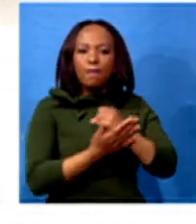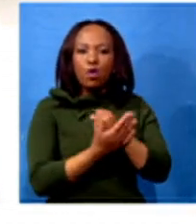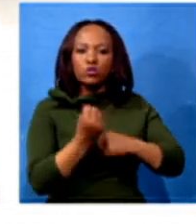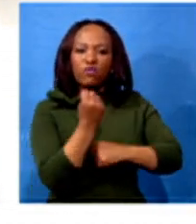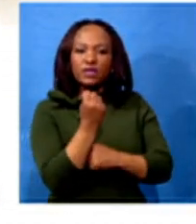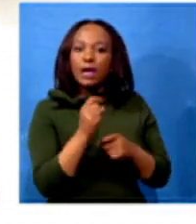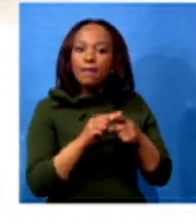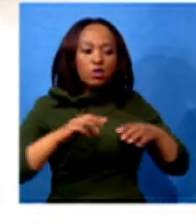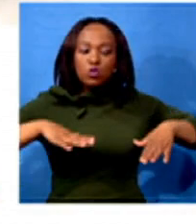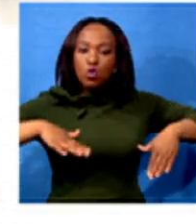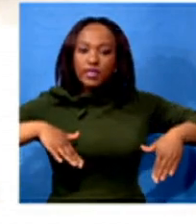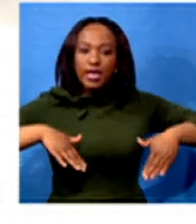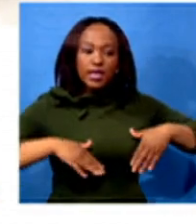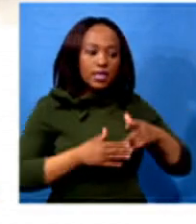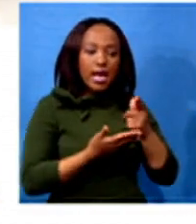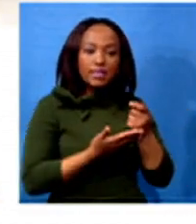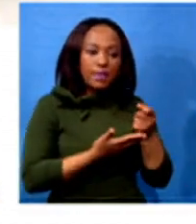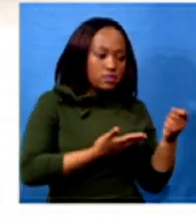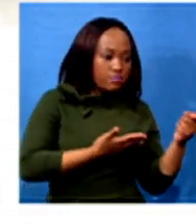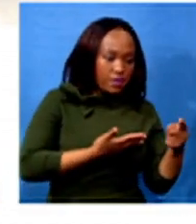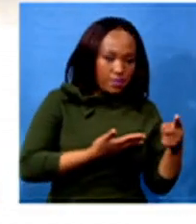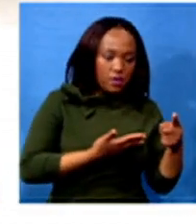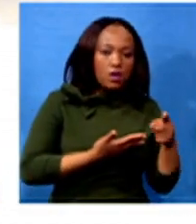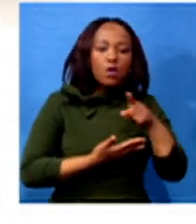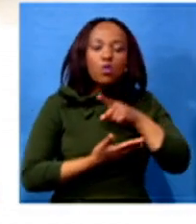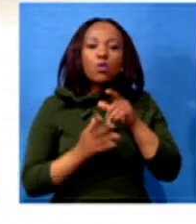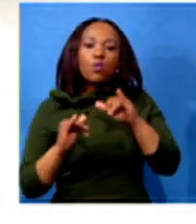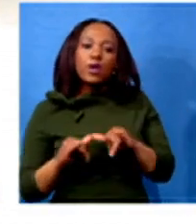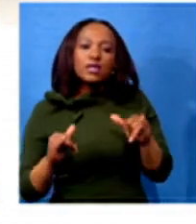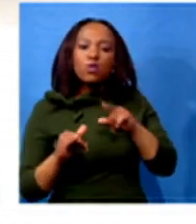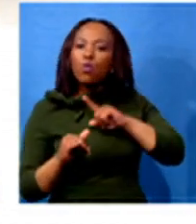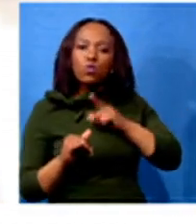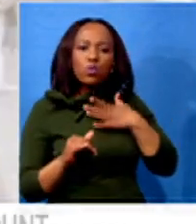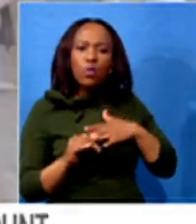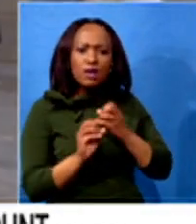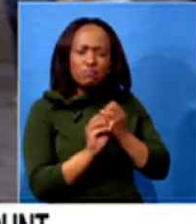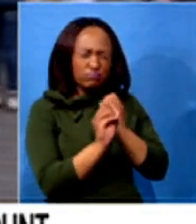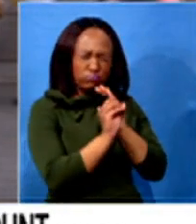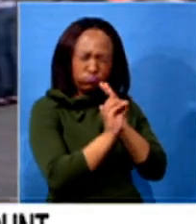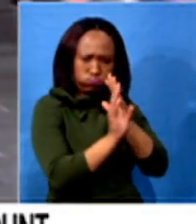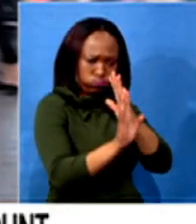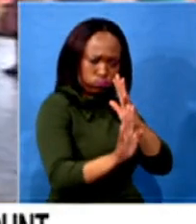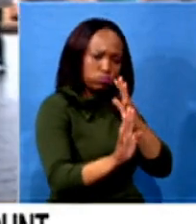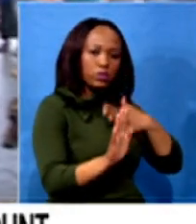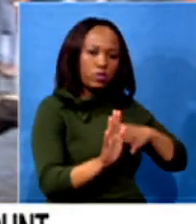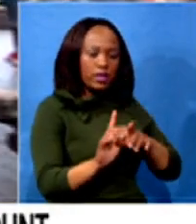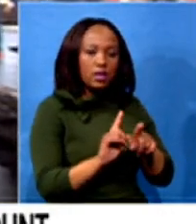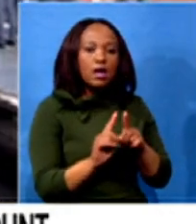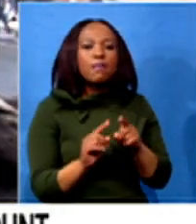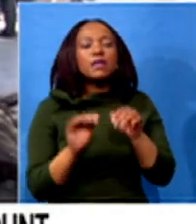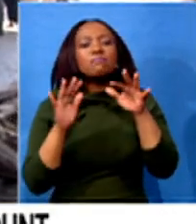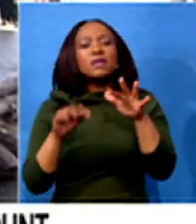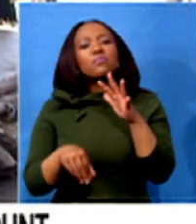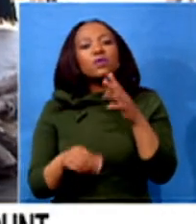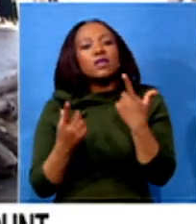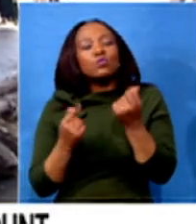an SMS because we are waiting to make sure that there aren't too many people. So what people do, which creates the clogging again on